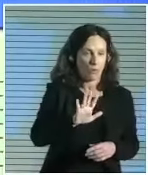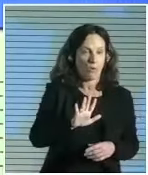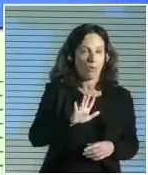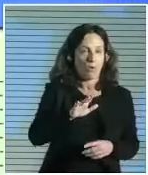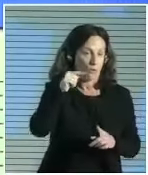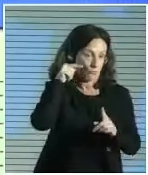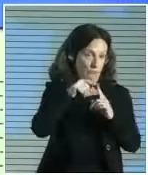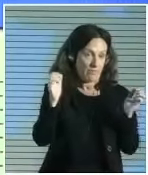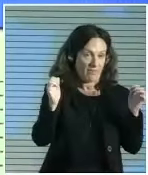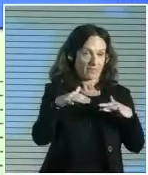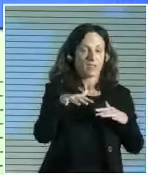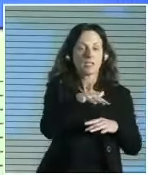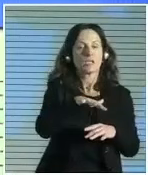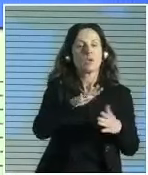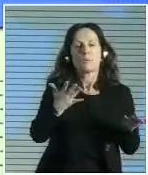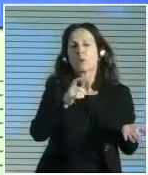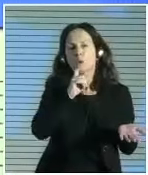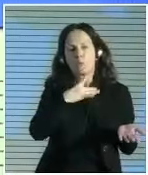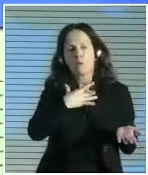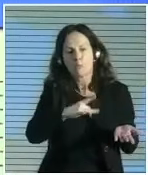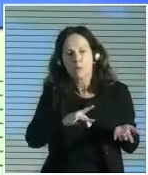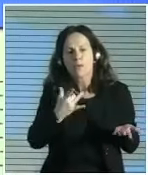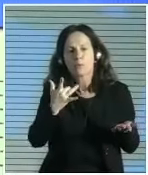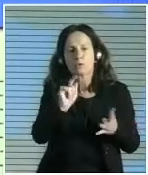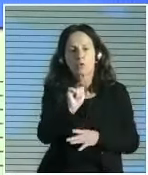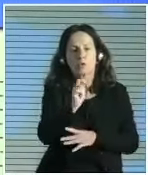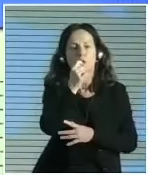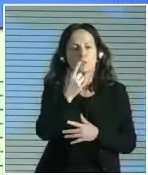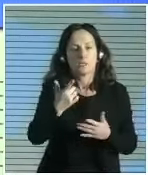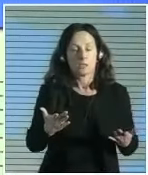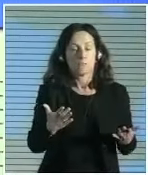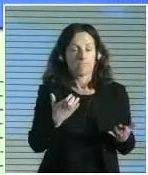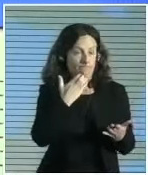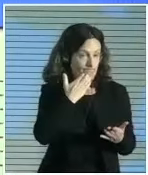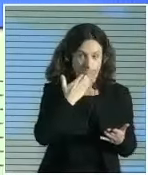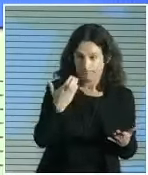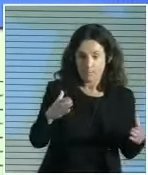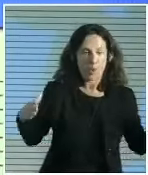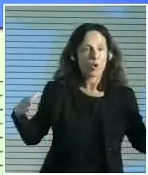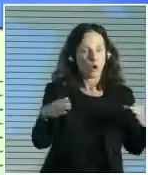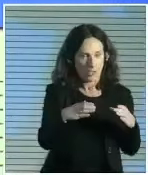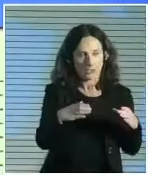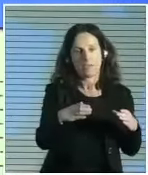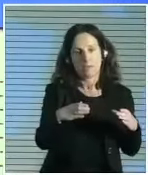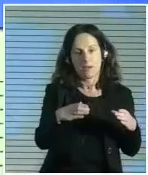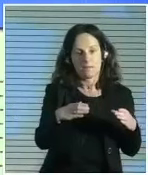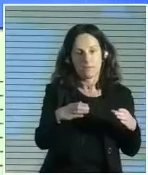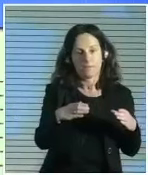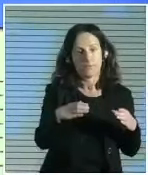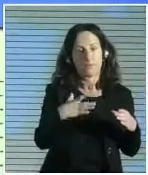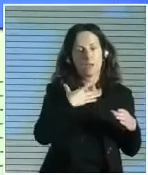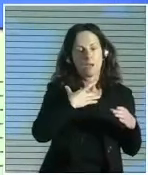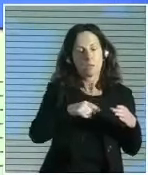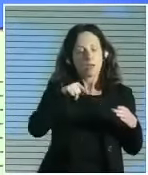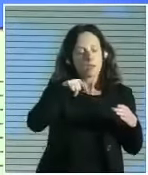global, measurable, communicated, paced, and ensure well orchestrated. How